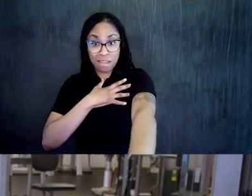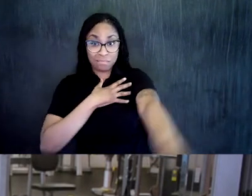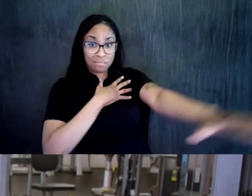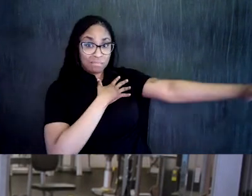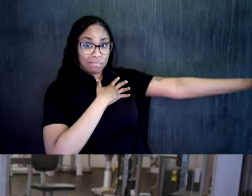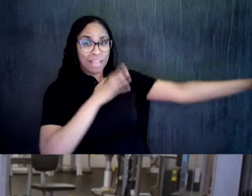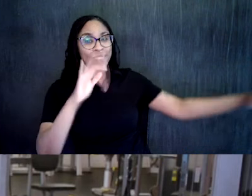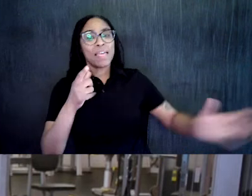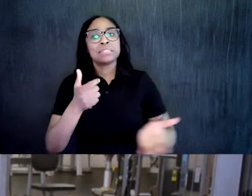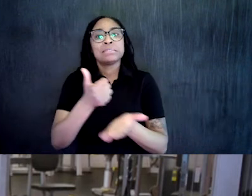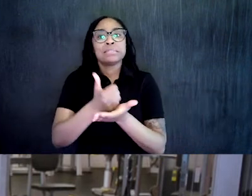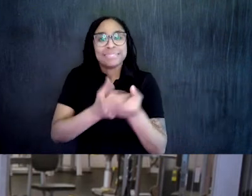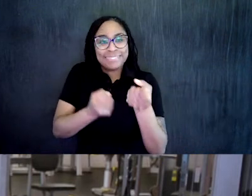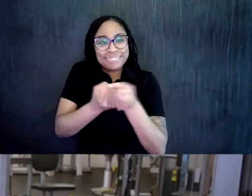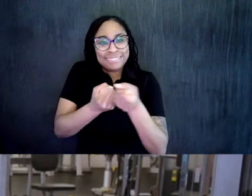Nice.